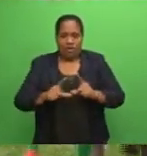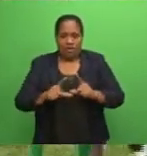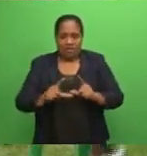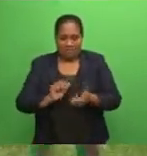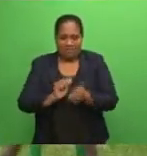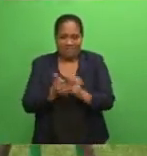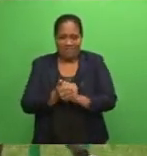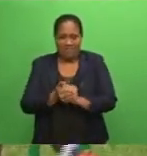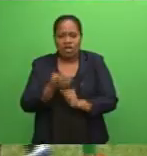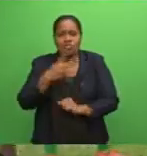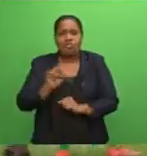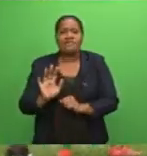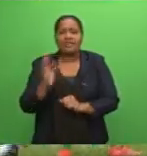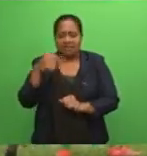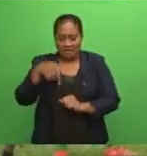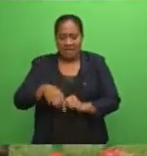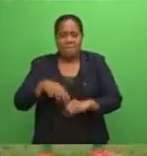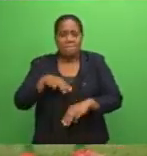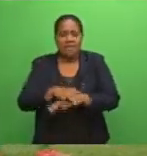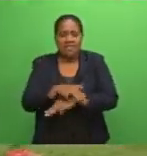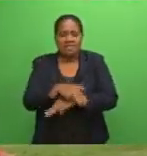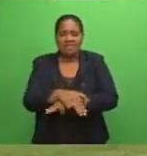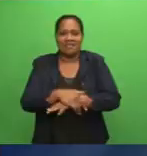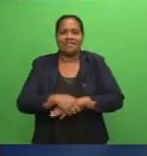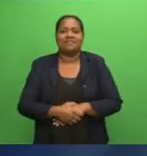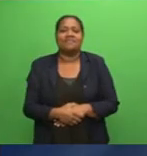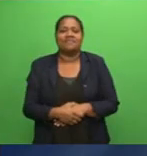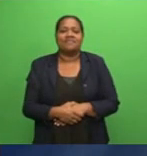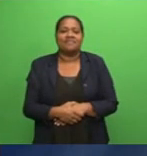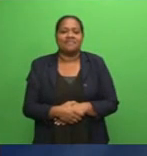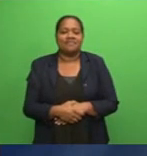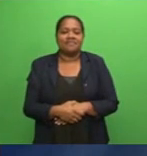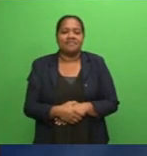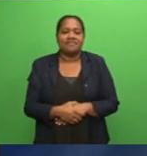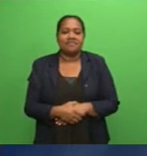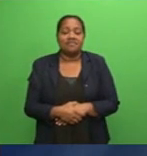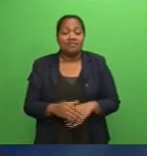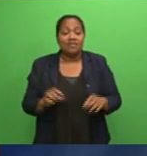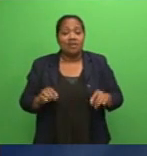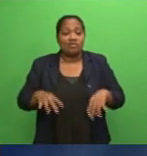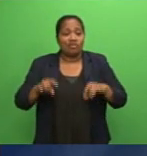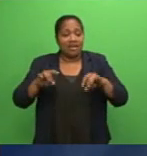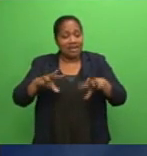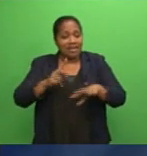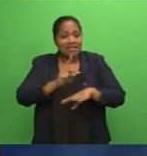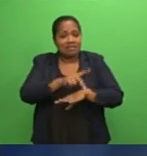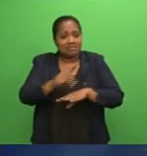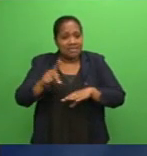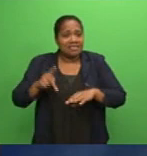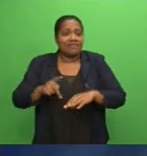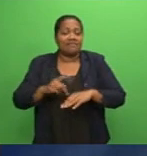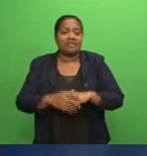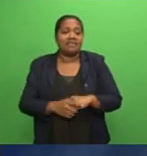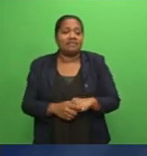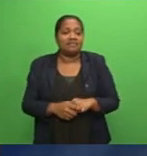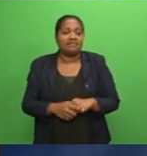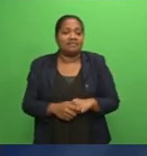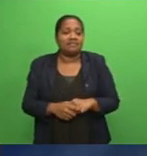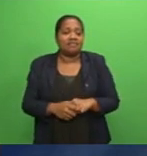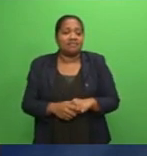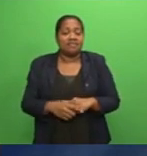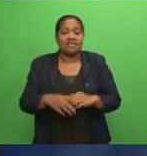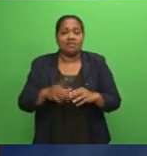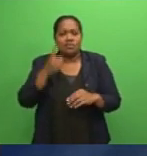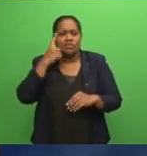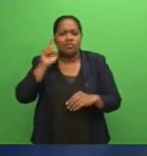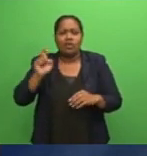month. Caroline Itavi, FBC Sports. Australian and Pacific greats have backed Kiwi calls for Super Rugby